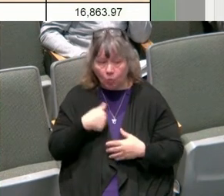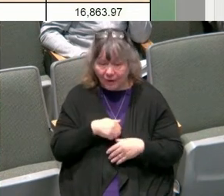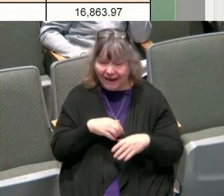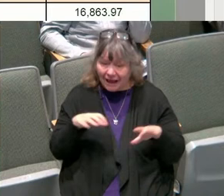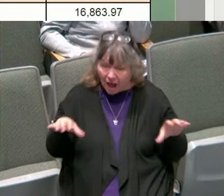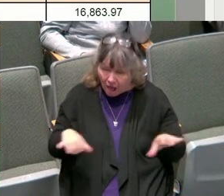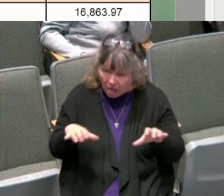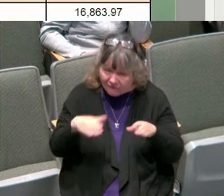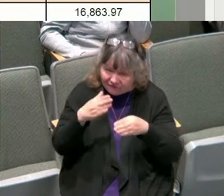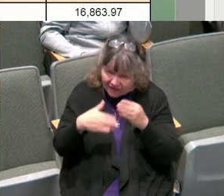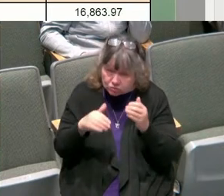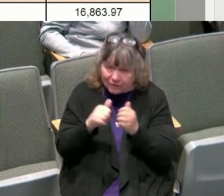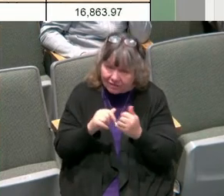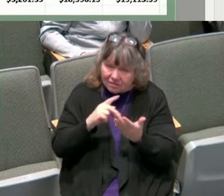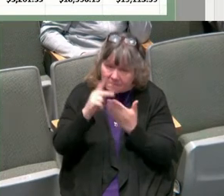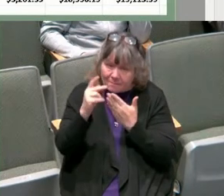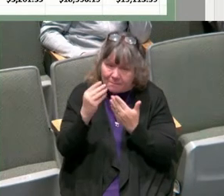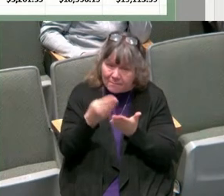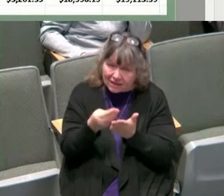budget